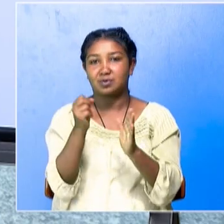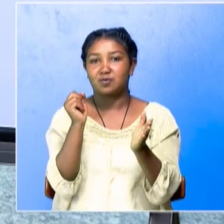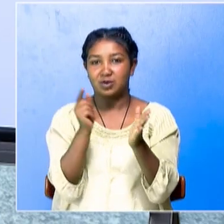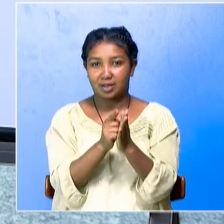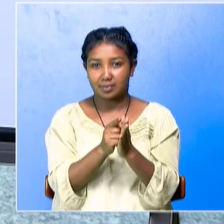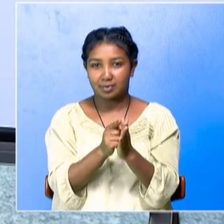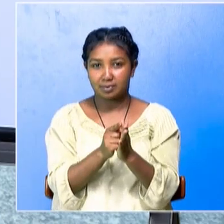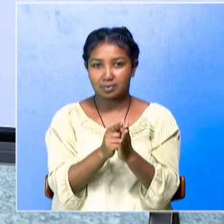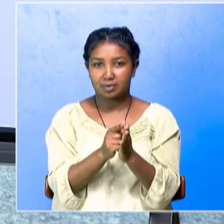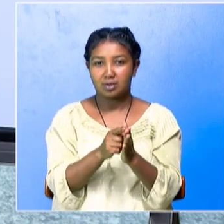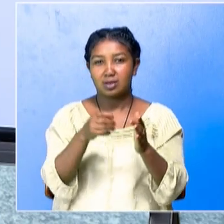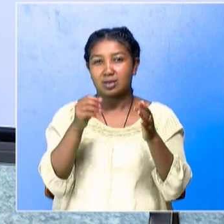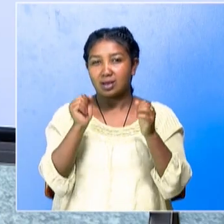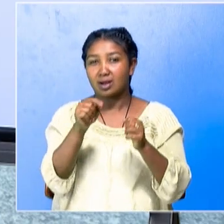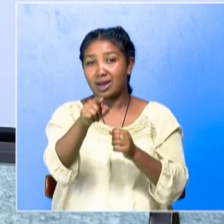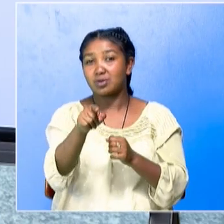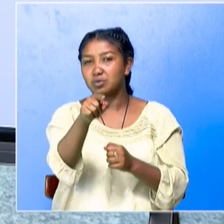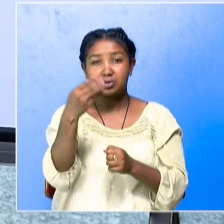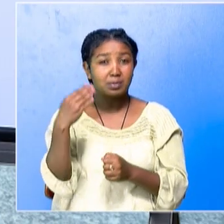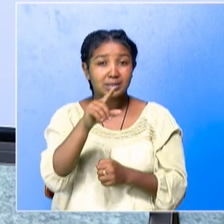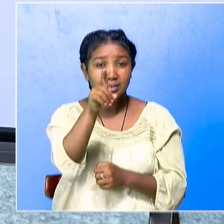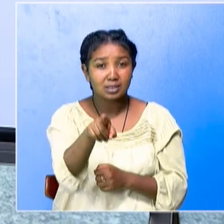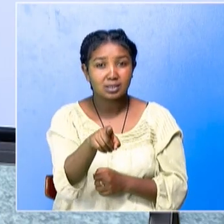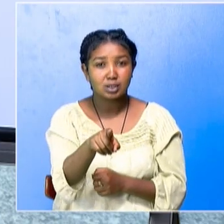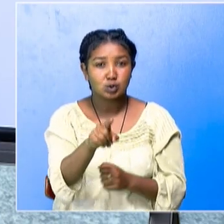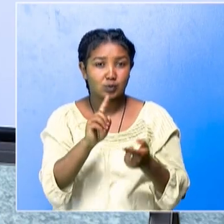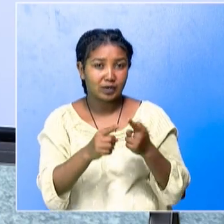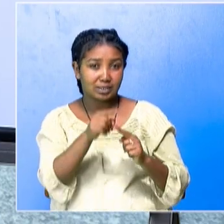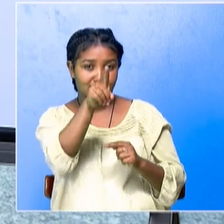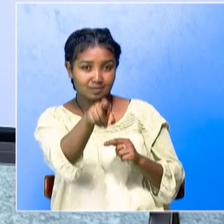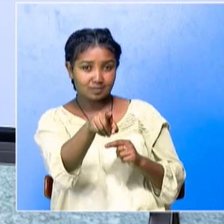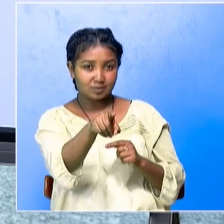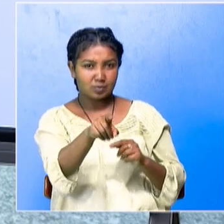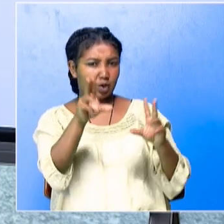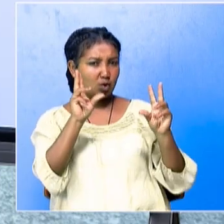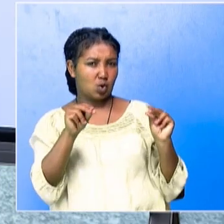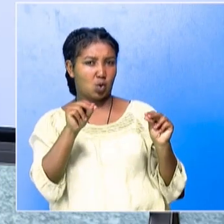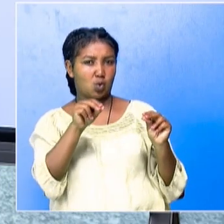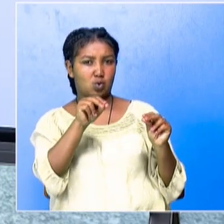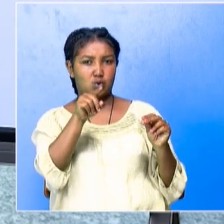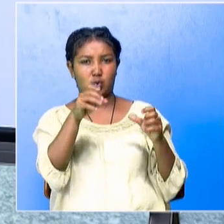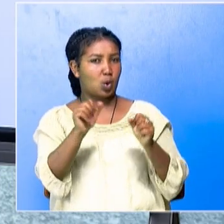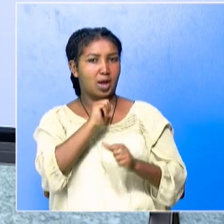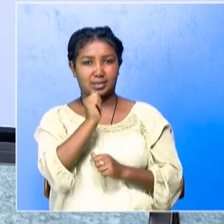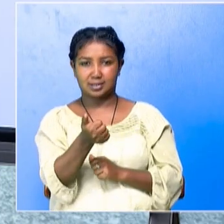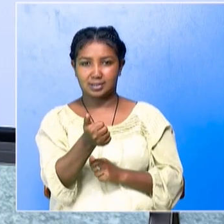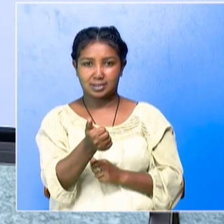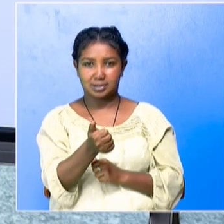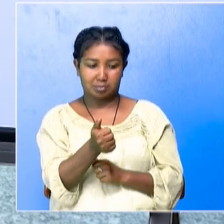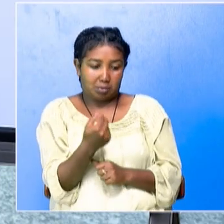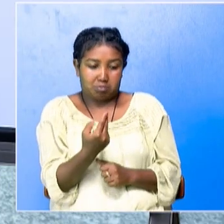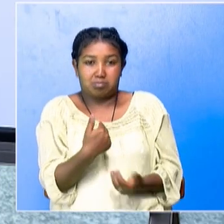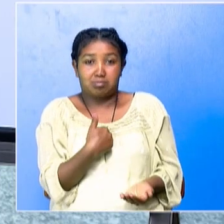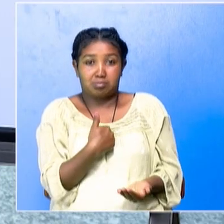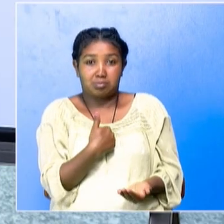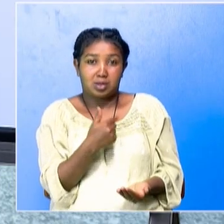example, can I use your pencil? Maybe your friend said what? No, you can't. Maybe he using it,